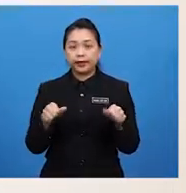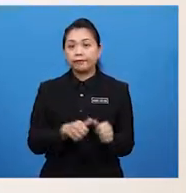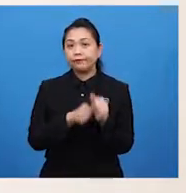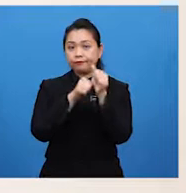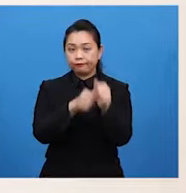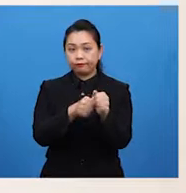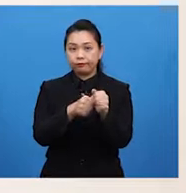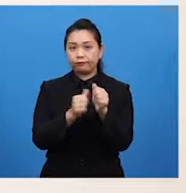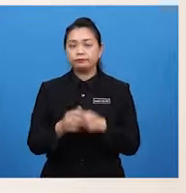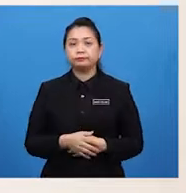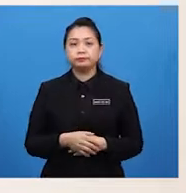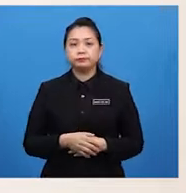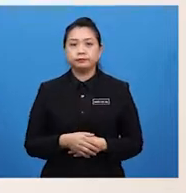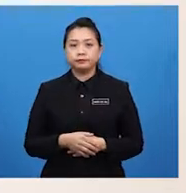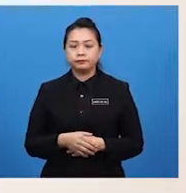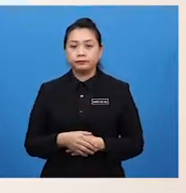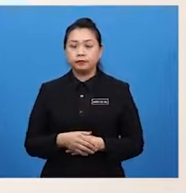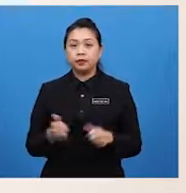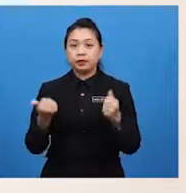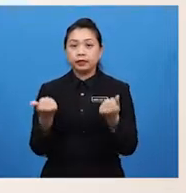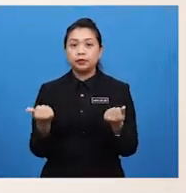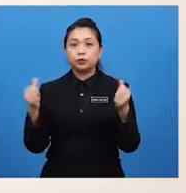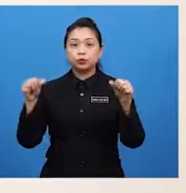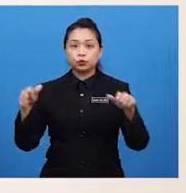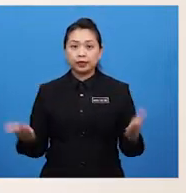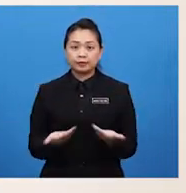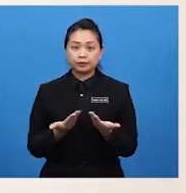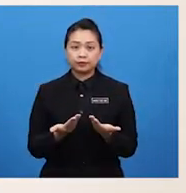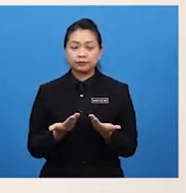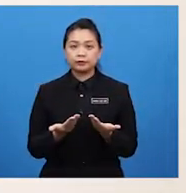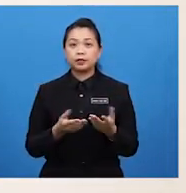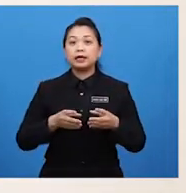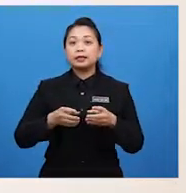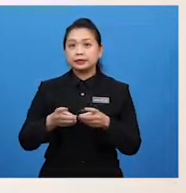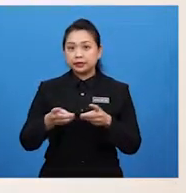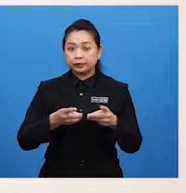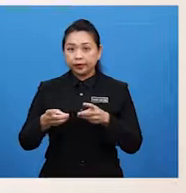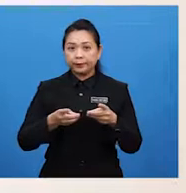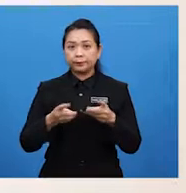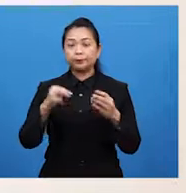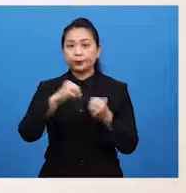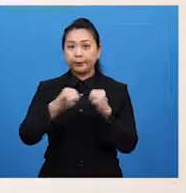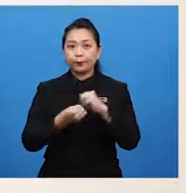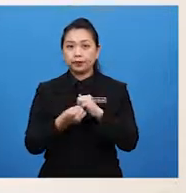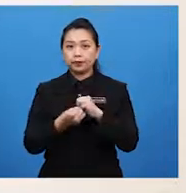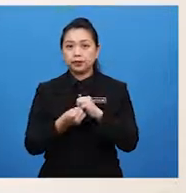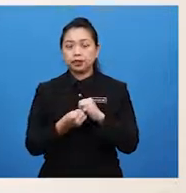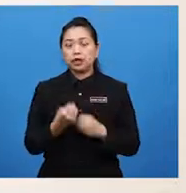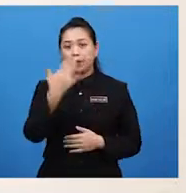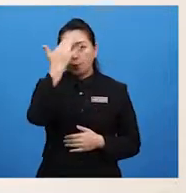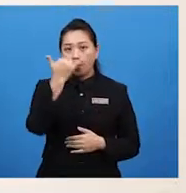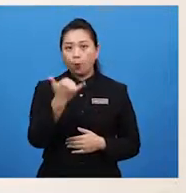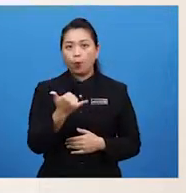guidelines here. Introduction, describing problem, plus why it should be